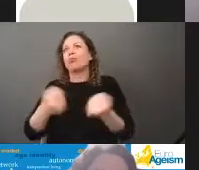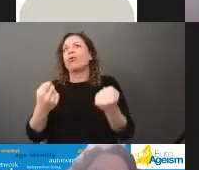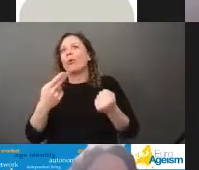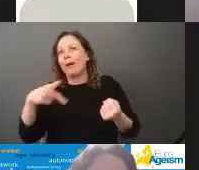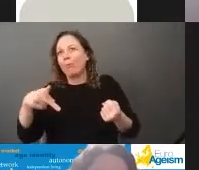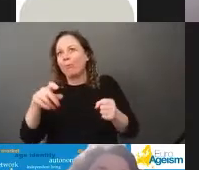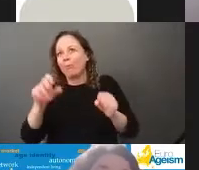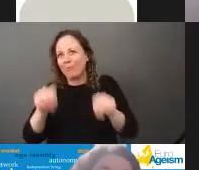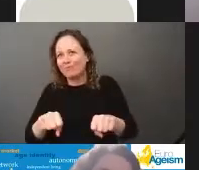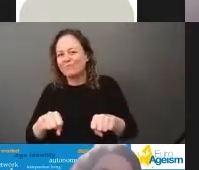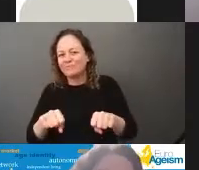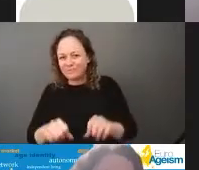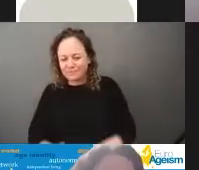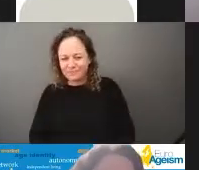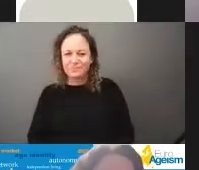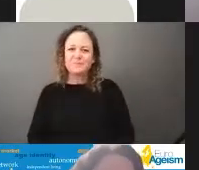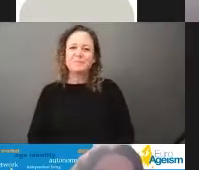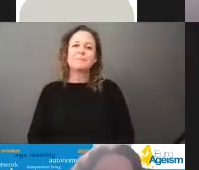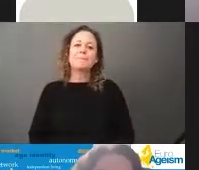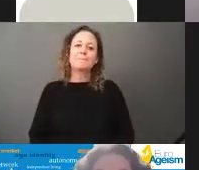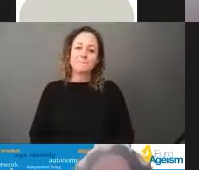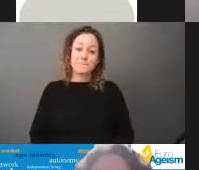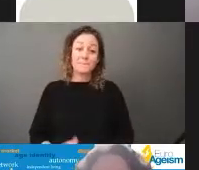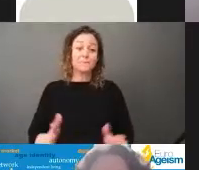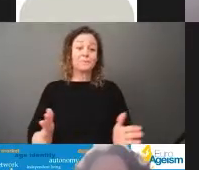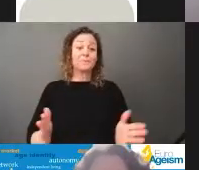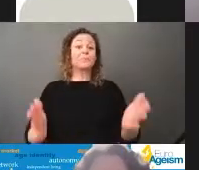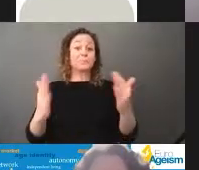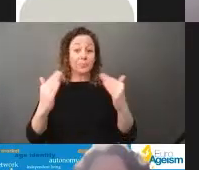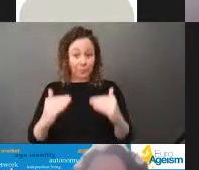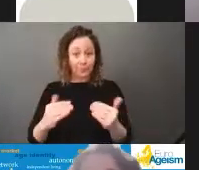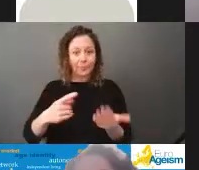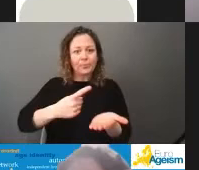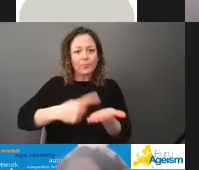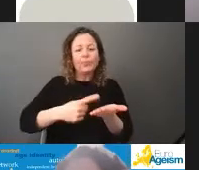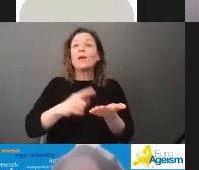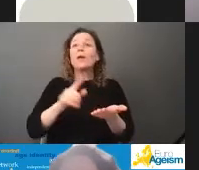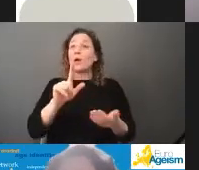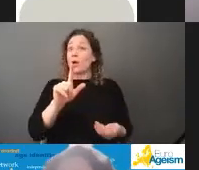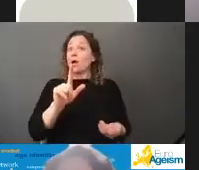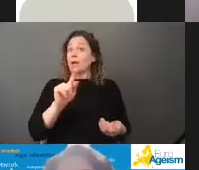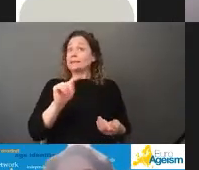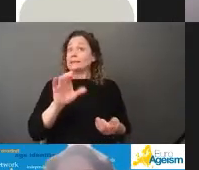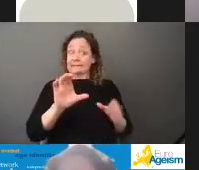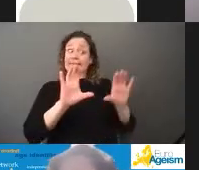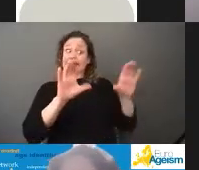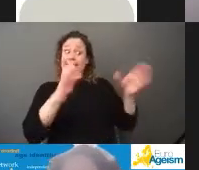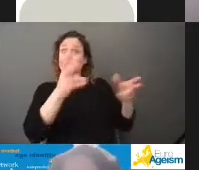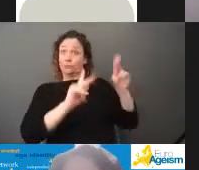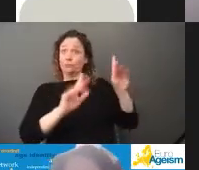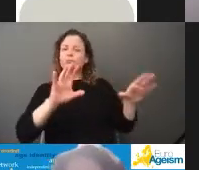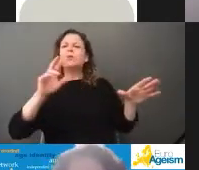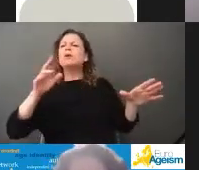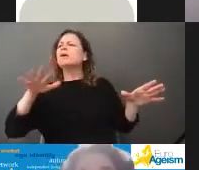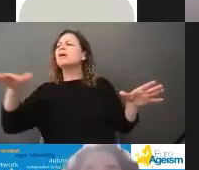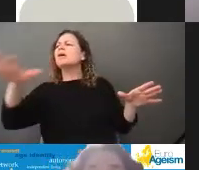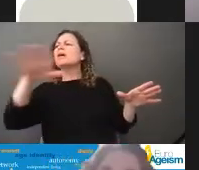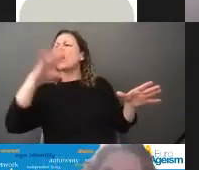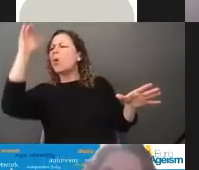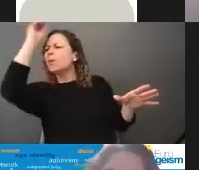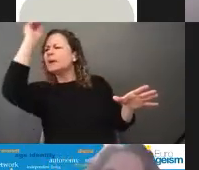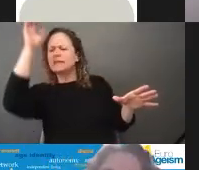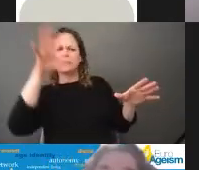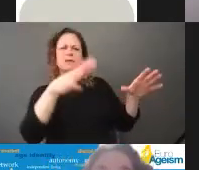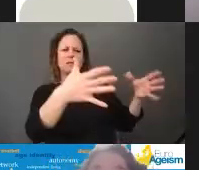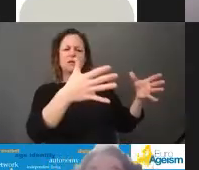care residents, who were identified as being highly vulnerable, yet not contributing much to society. The